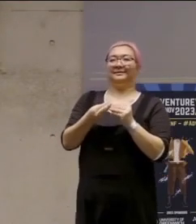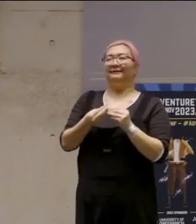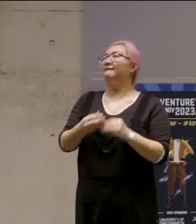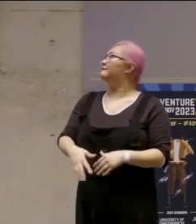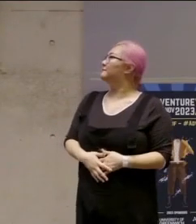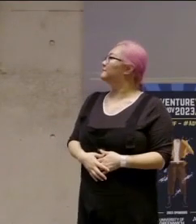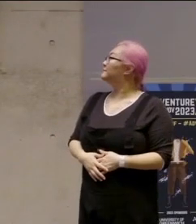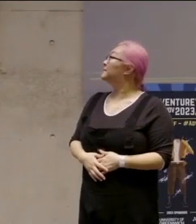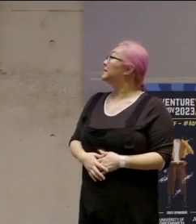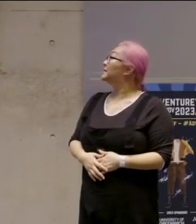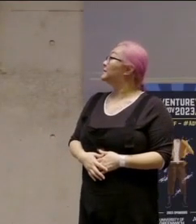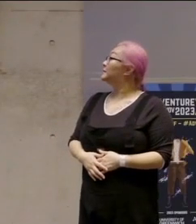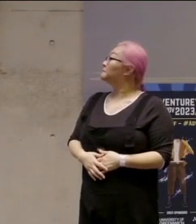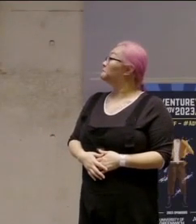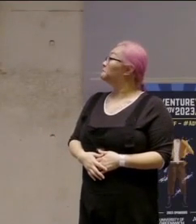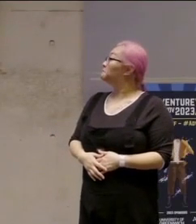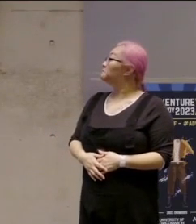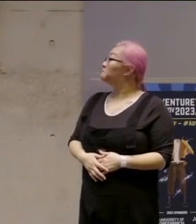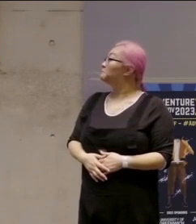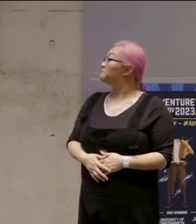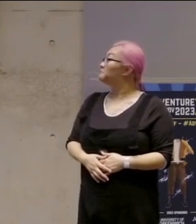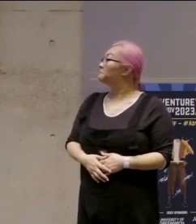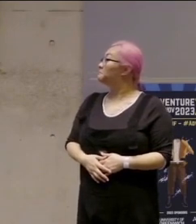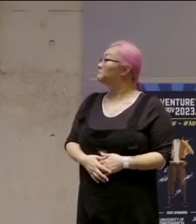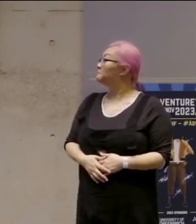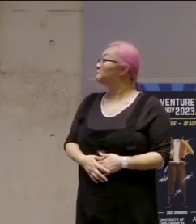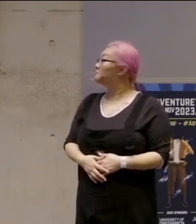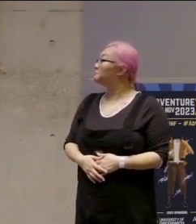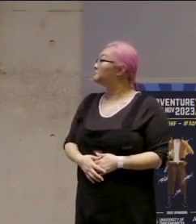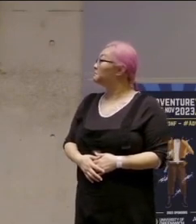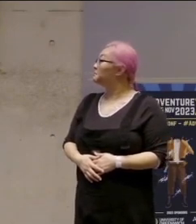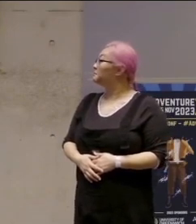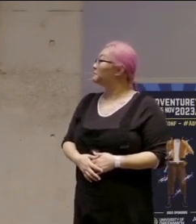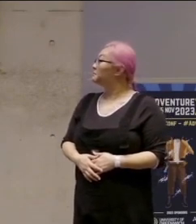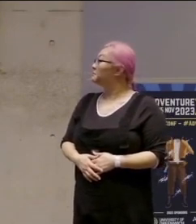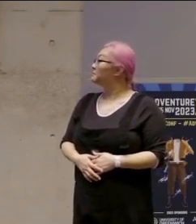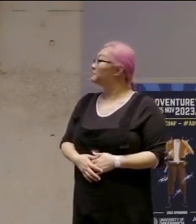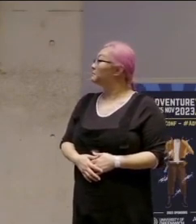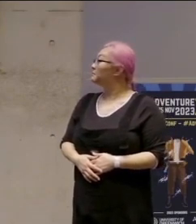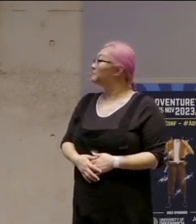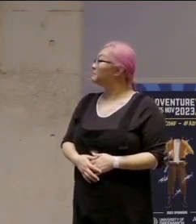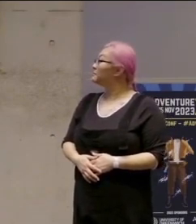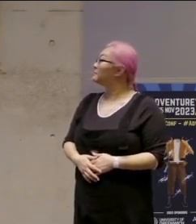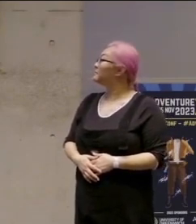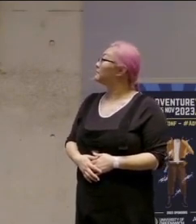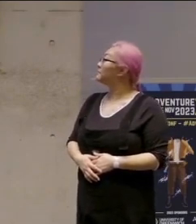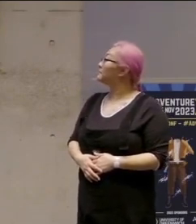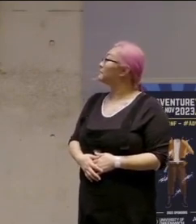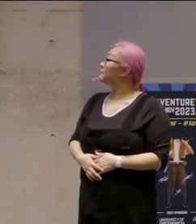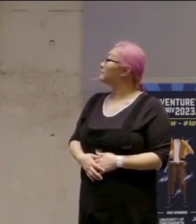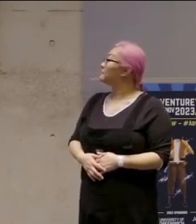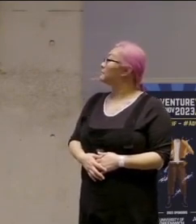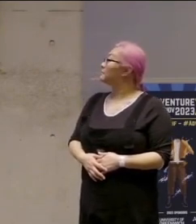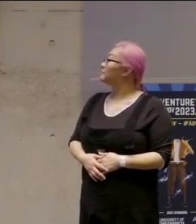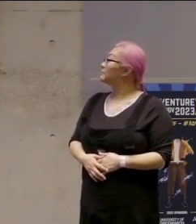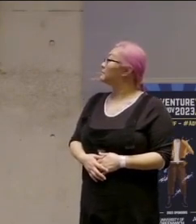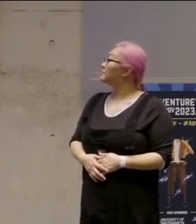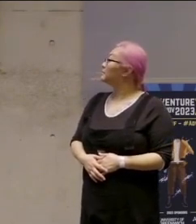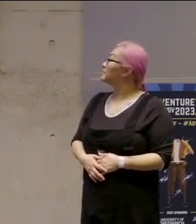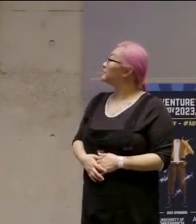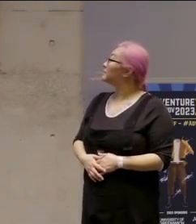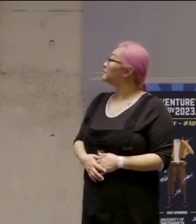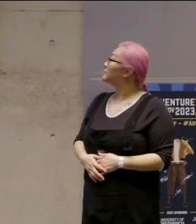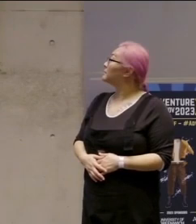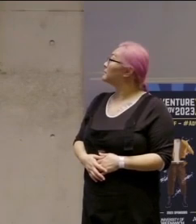A big thing, I'm not sure if anyone's noticed, I've heard someone shout out to this, but The World Ends With You is one of my favorite games of all time. So I took a lot of